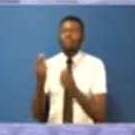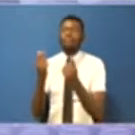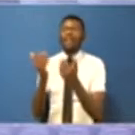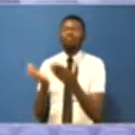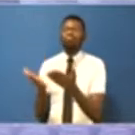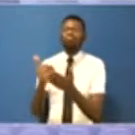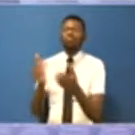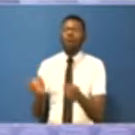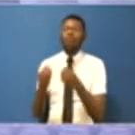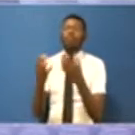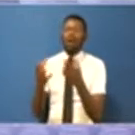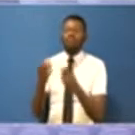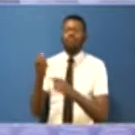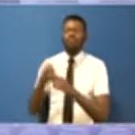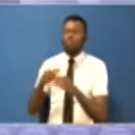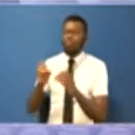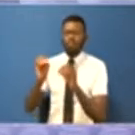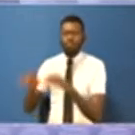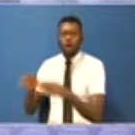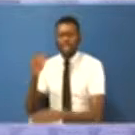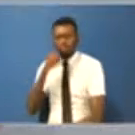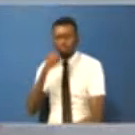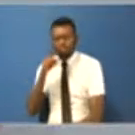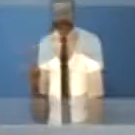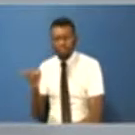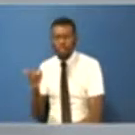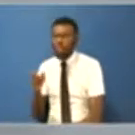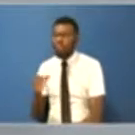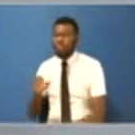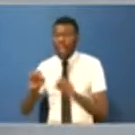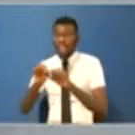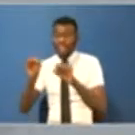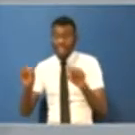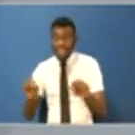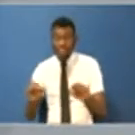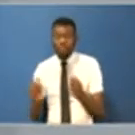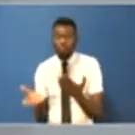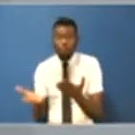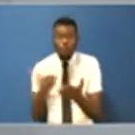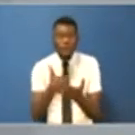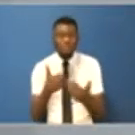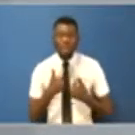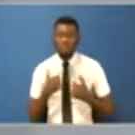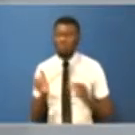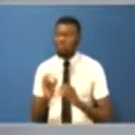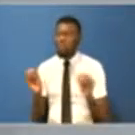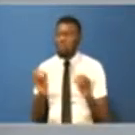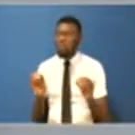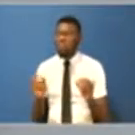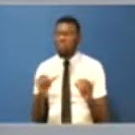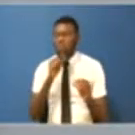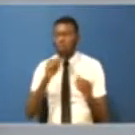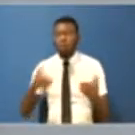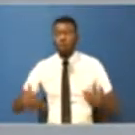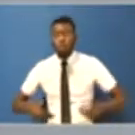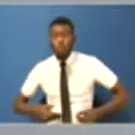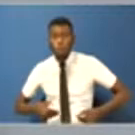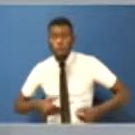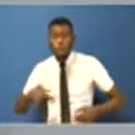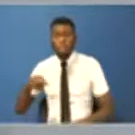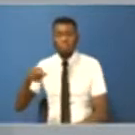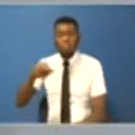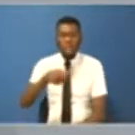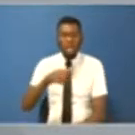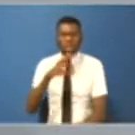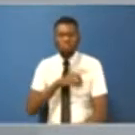first of all nairobi doesn't even have a system to collect the garbage we have just young little boys that we use and we pay them very